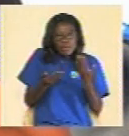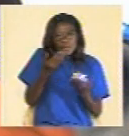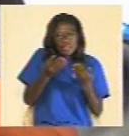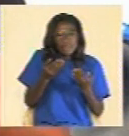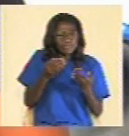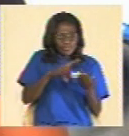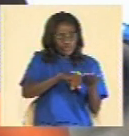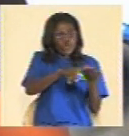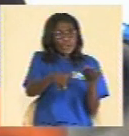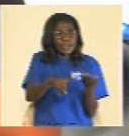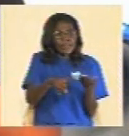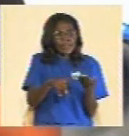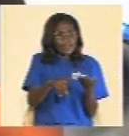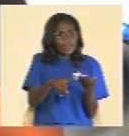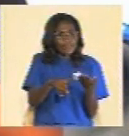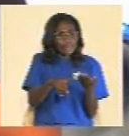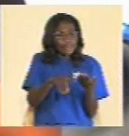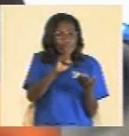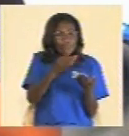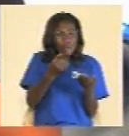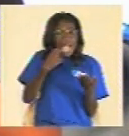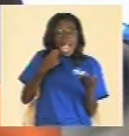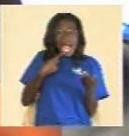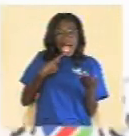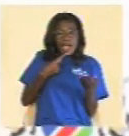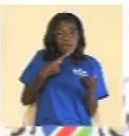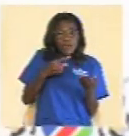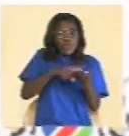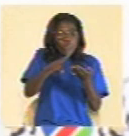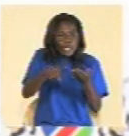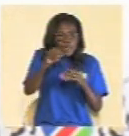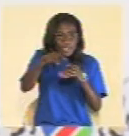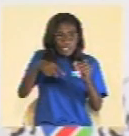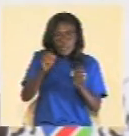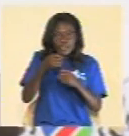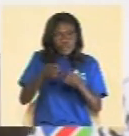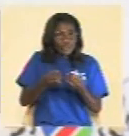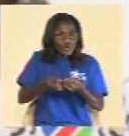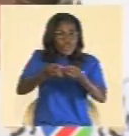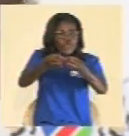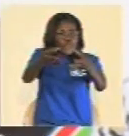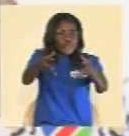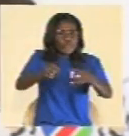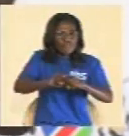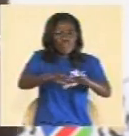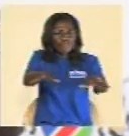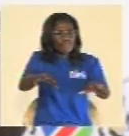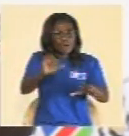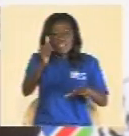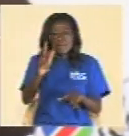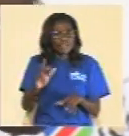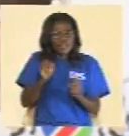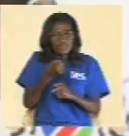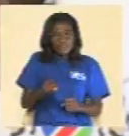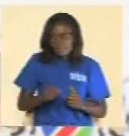no more infect the next person. Okay. Yeah. And what is the duration of? You say it takes a long time for one to be cured from leprosy.